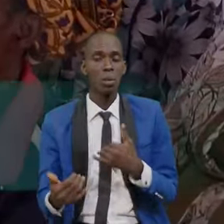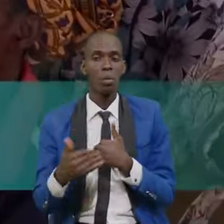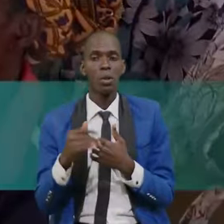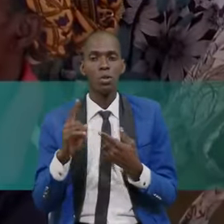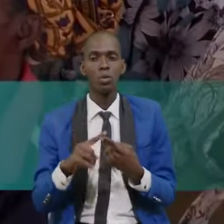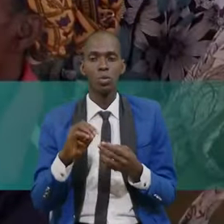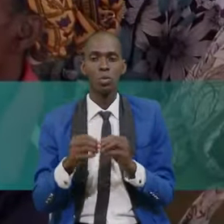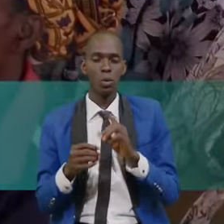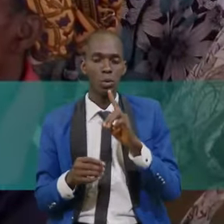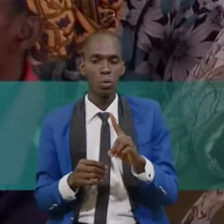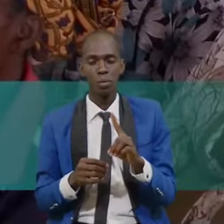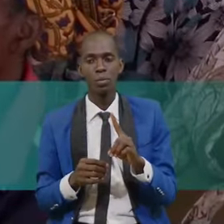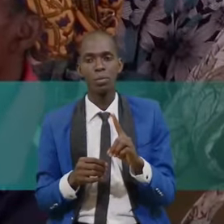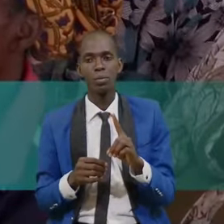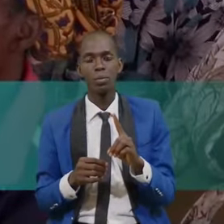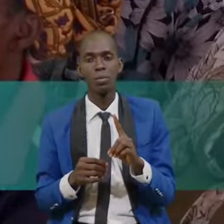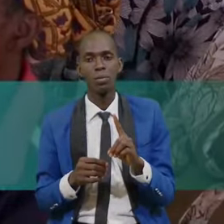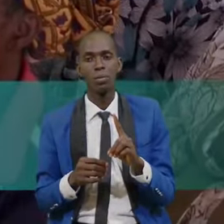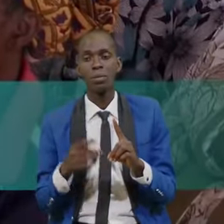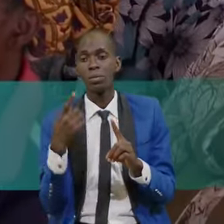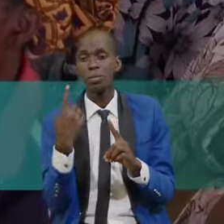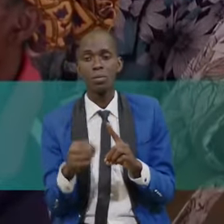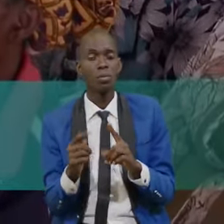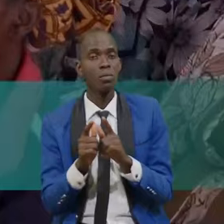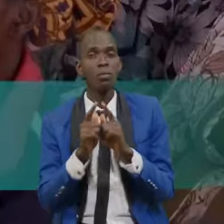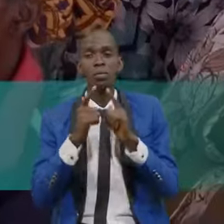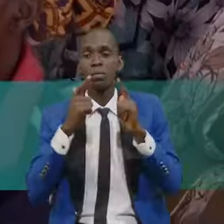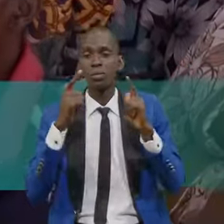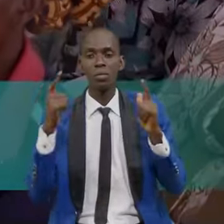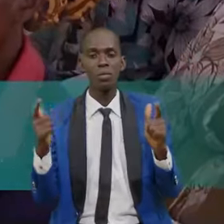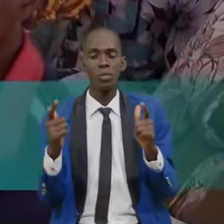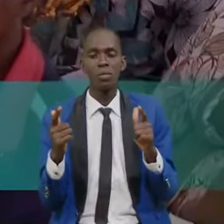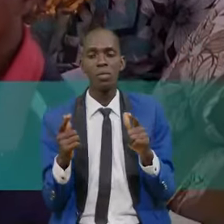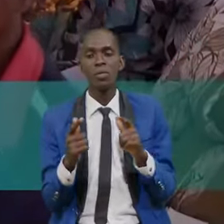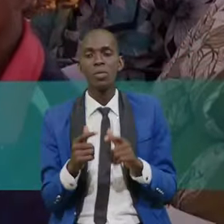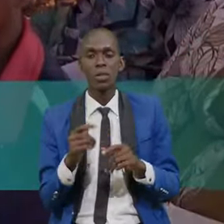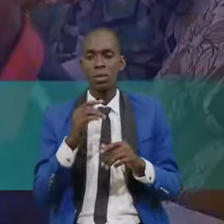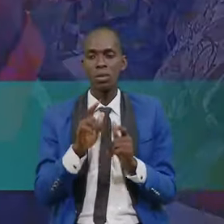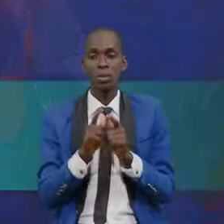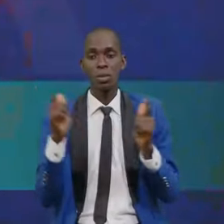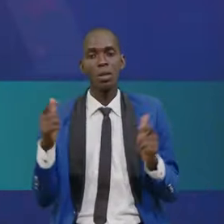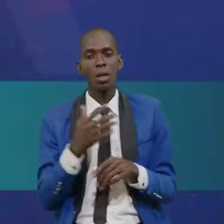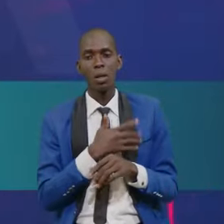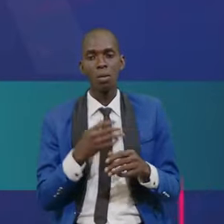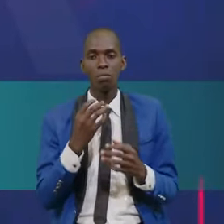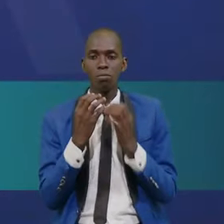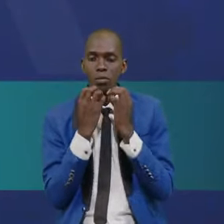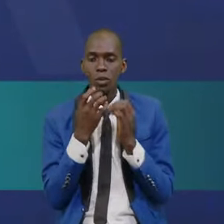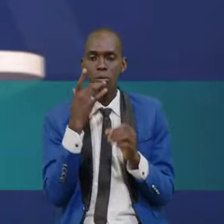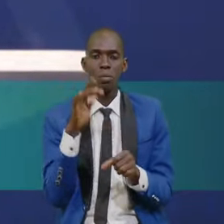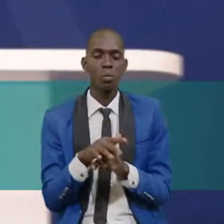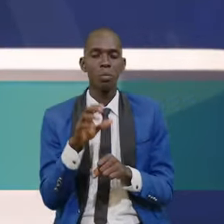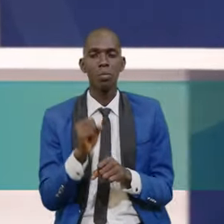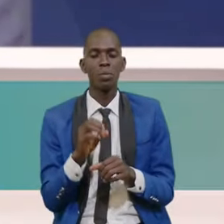one, we're looking at the exceedingly great and precious promises. We're looking at 2 Peter